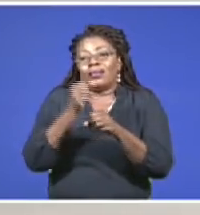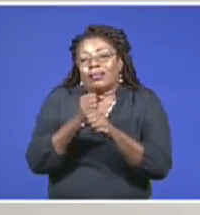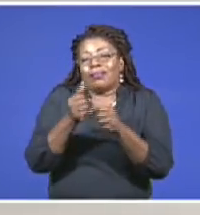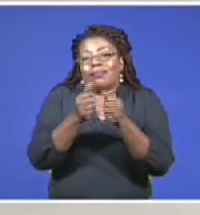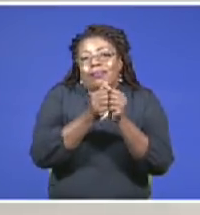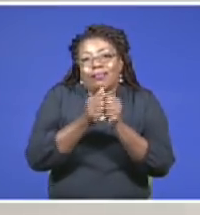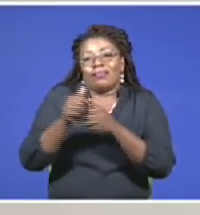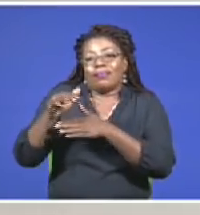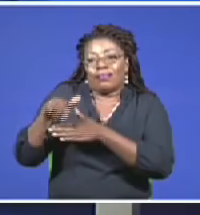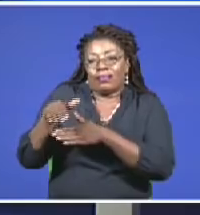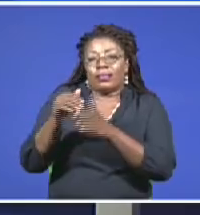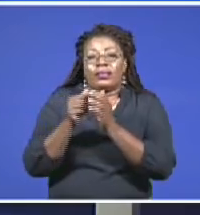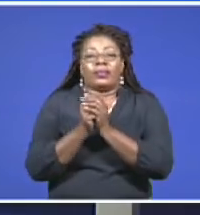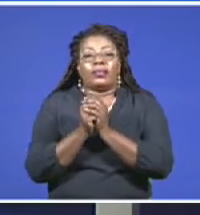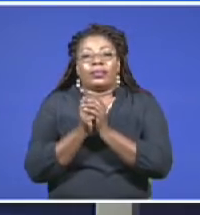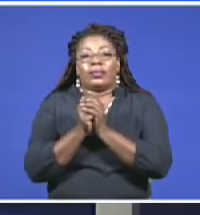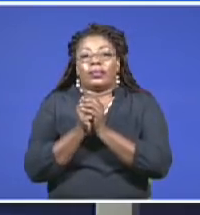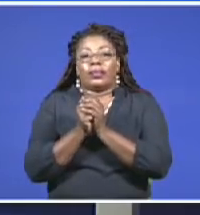together.